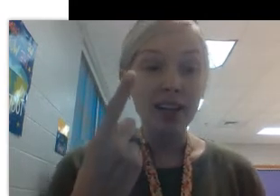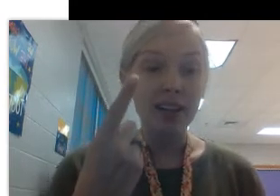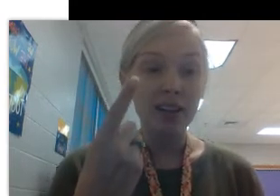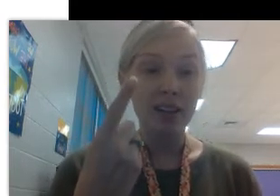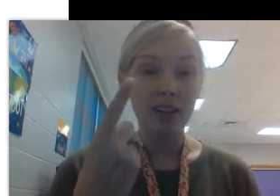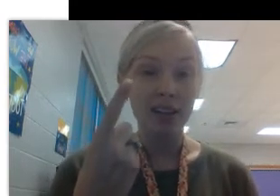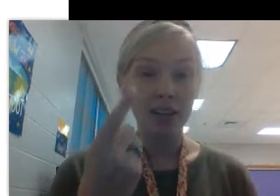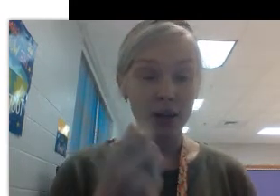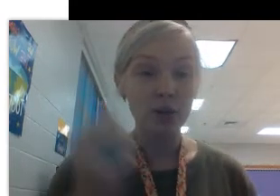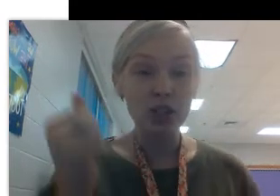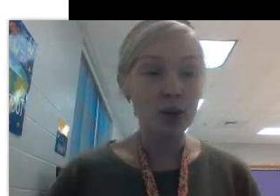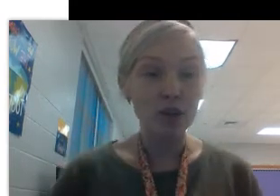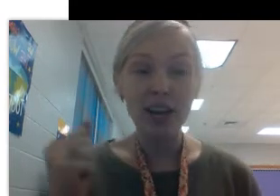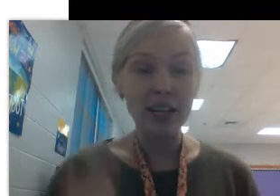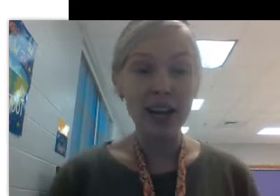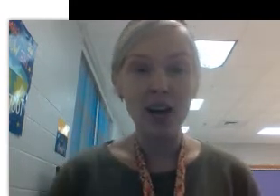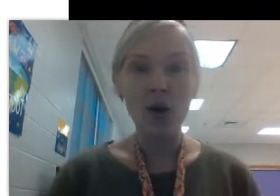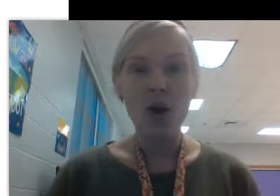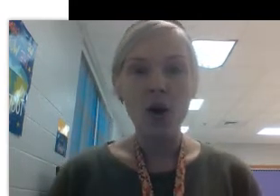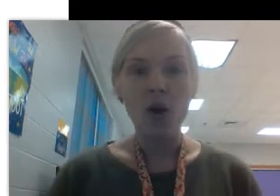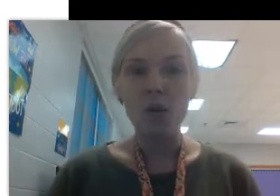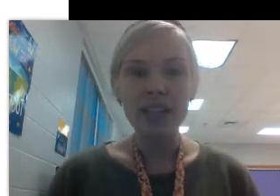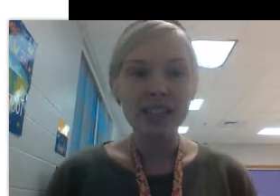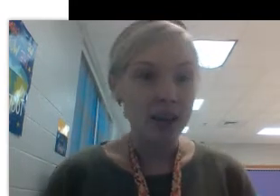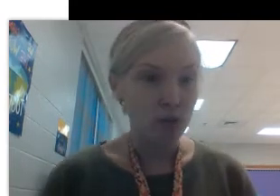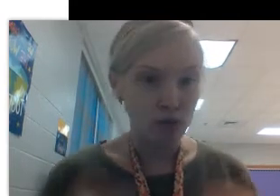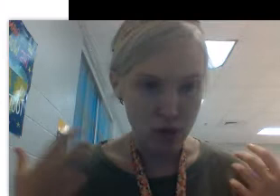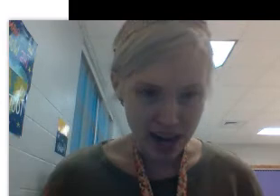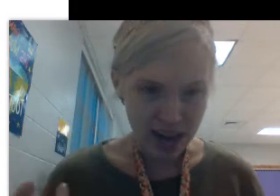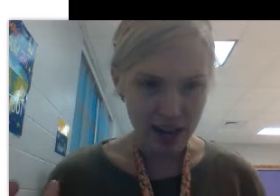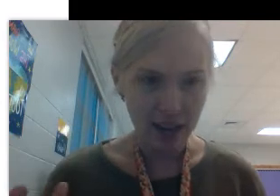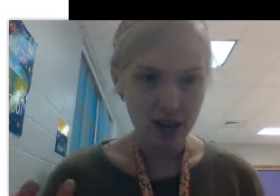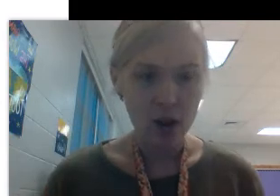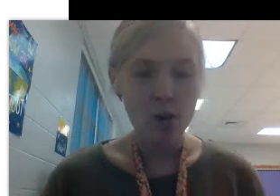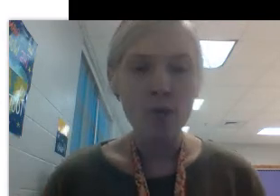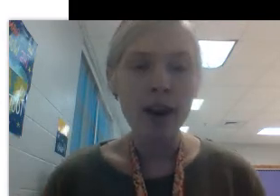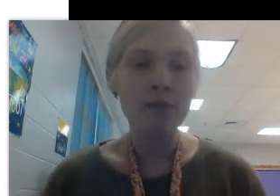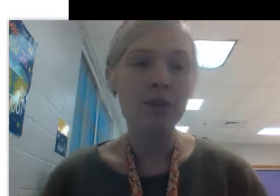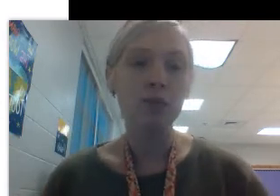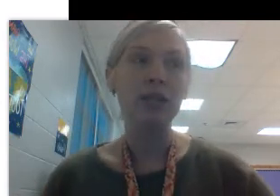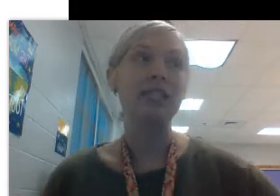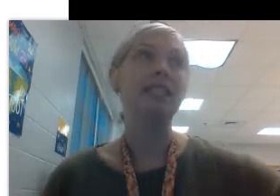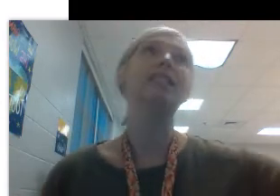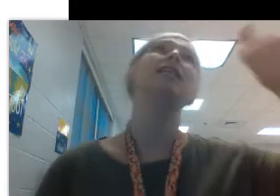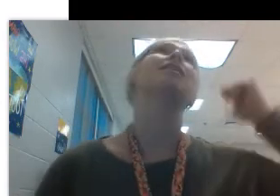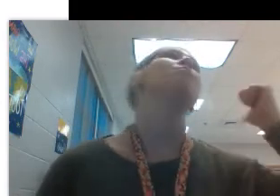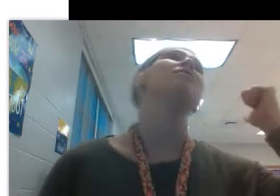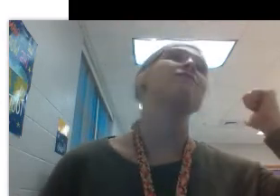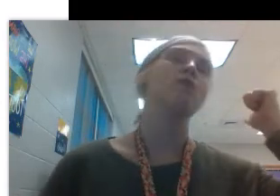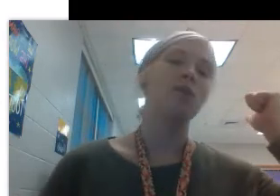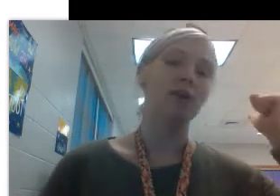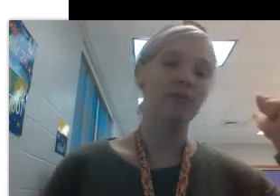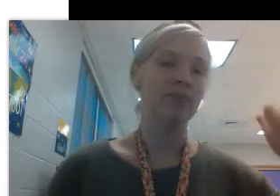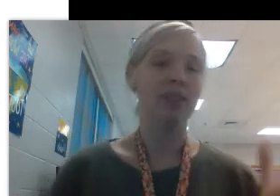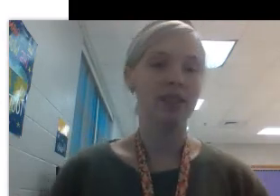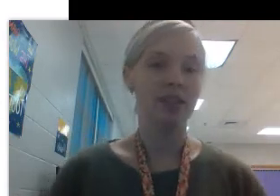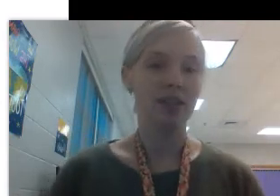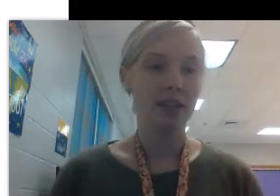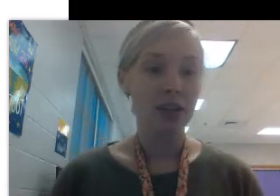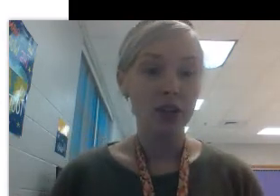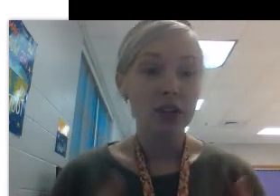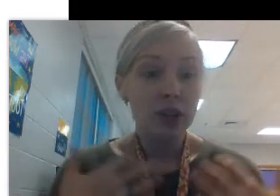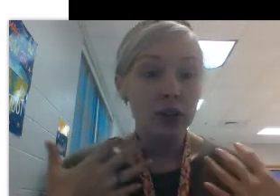run, like we're doing it right now, or we can say ran. Ran means we did it before.